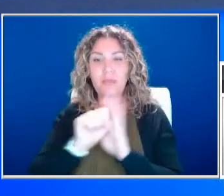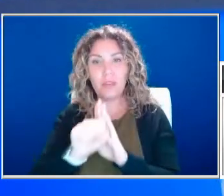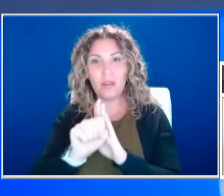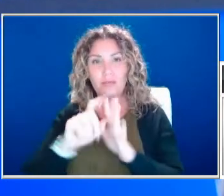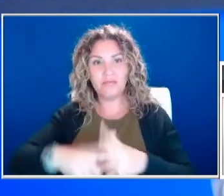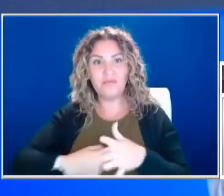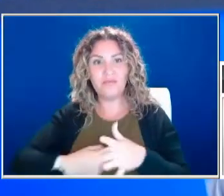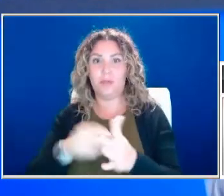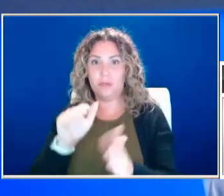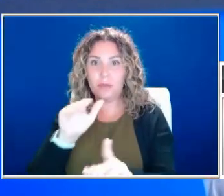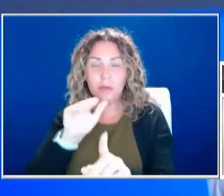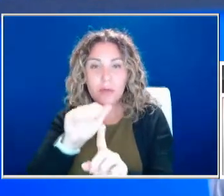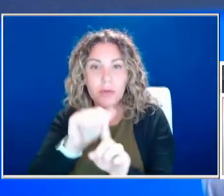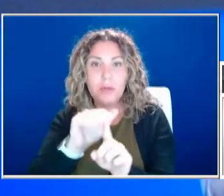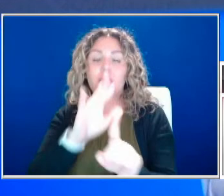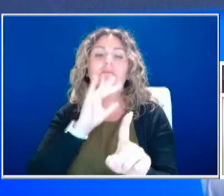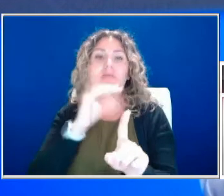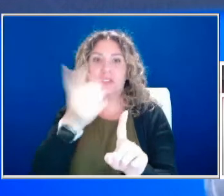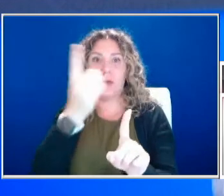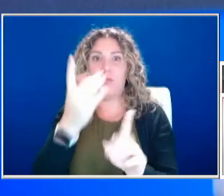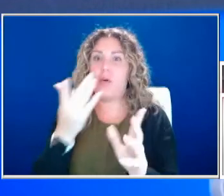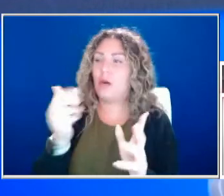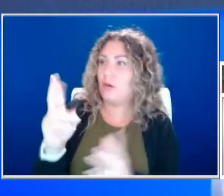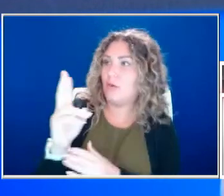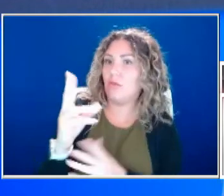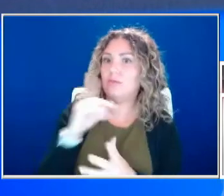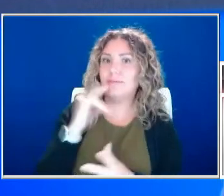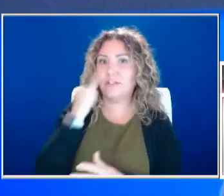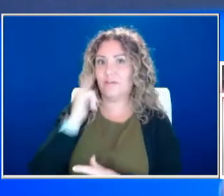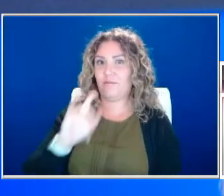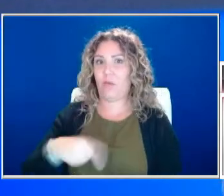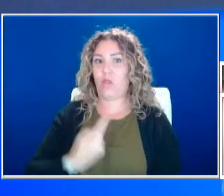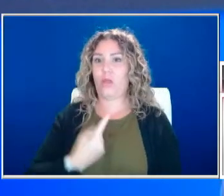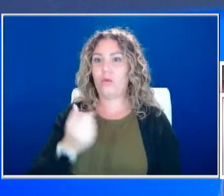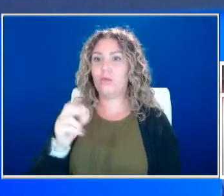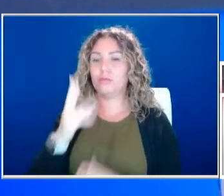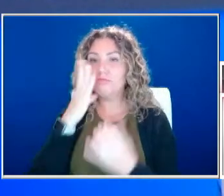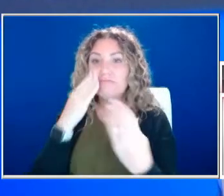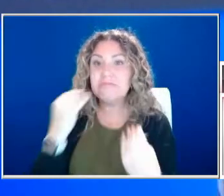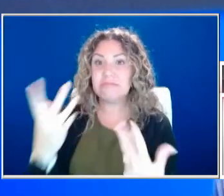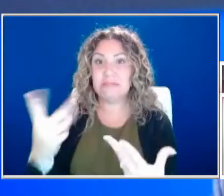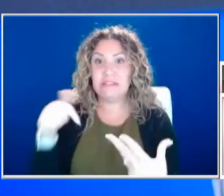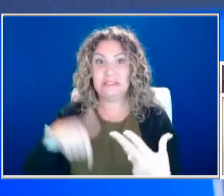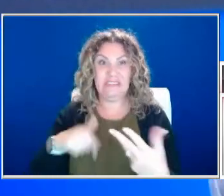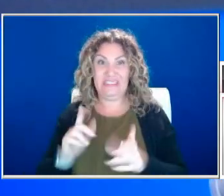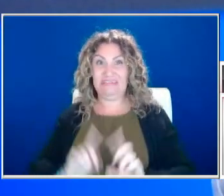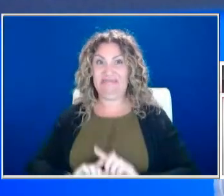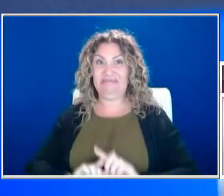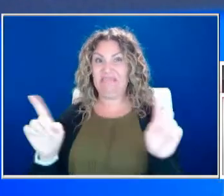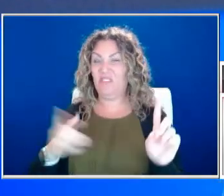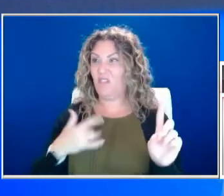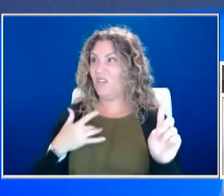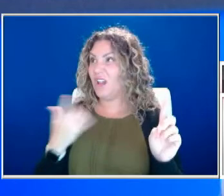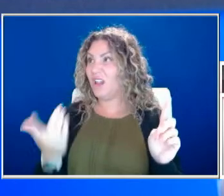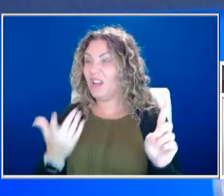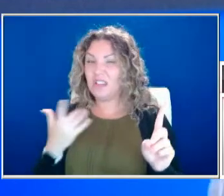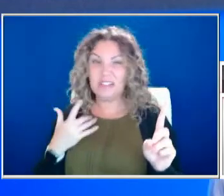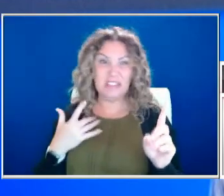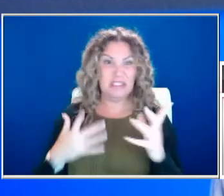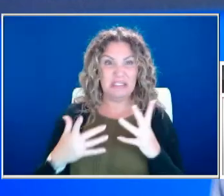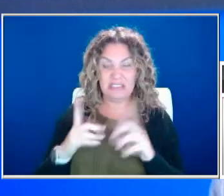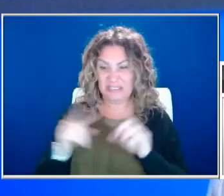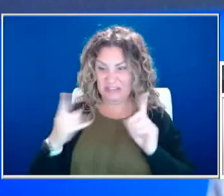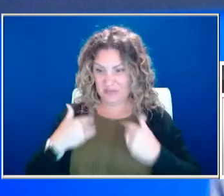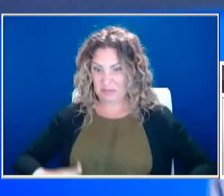somebody, especially if you're by yourself or you're with someone. Let them know, hey, this is different, or I'm feeling something different. That way they at least